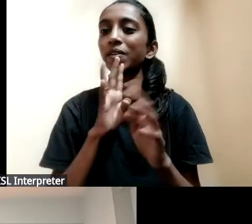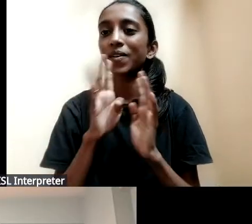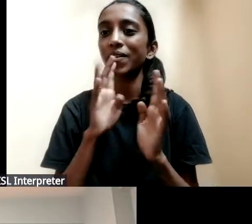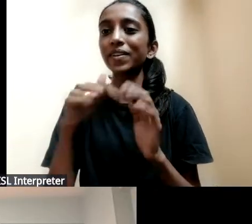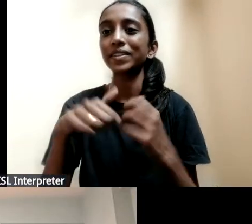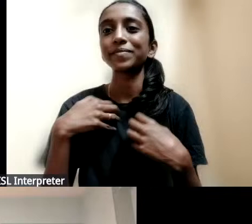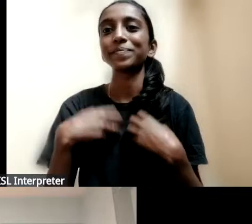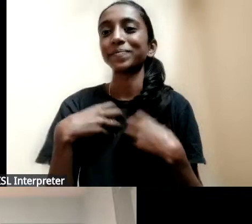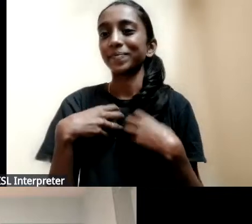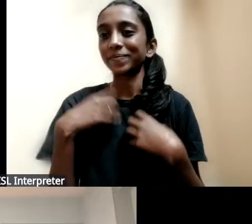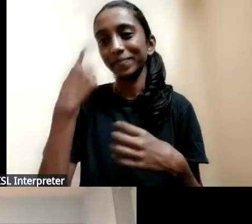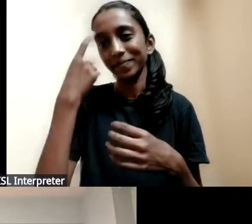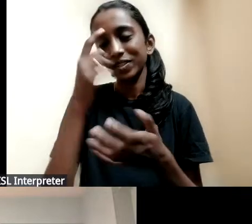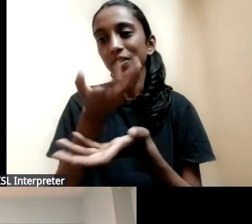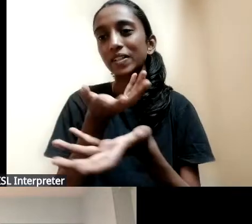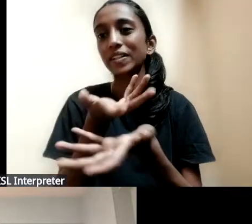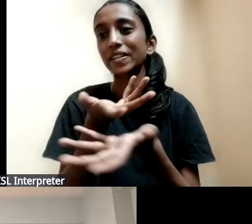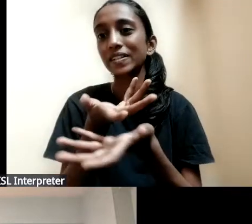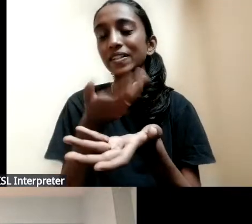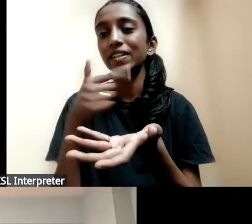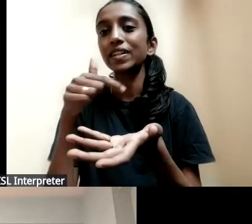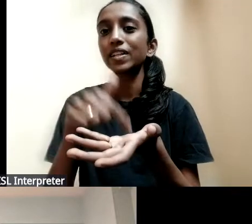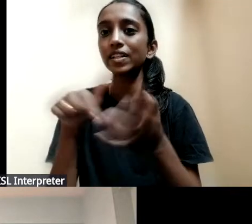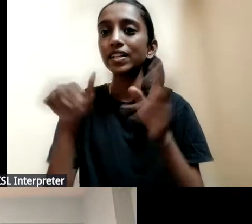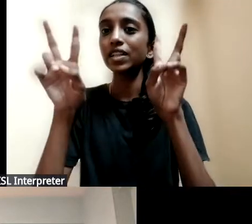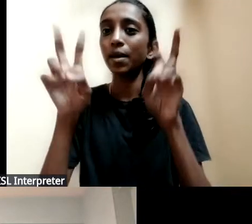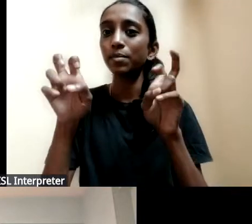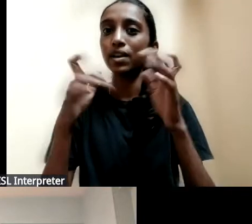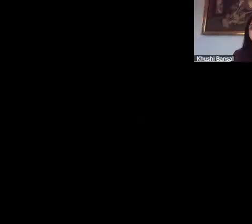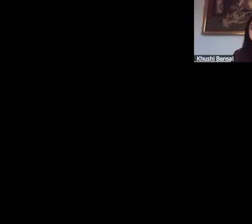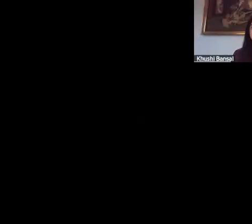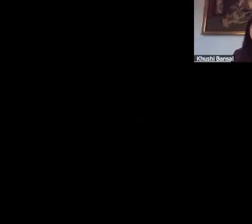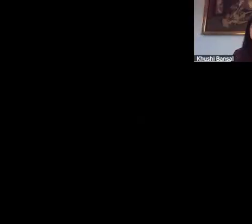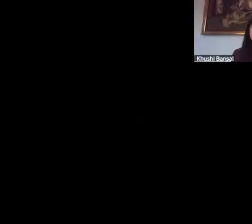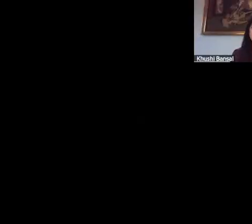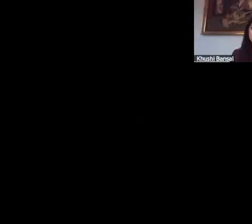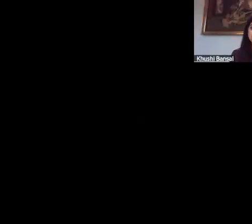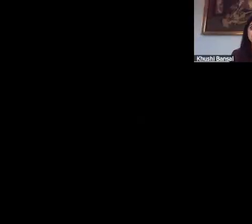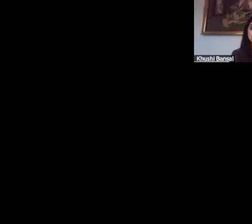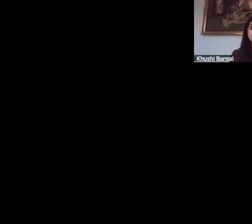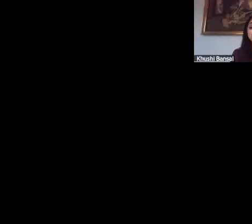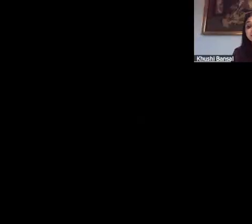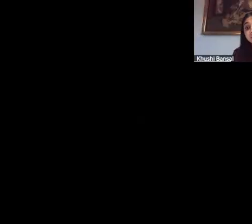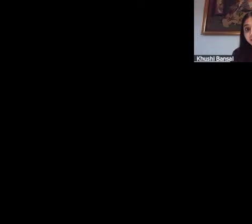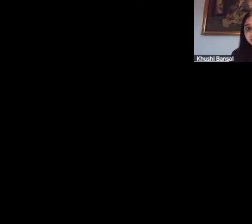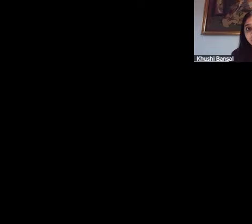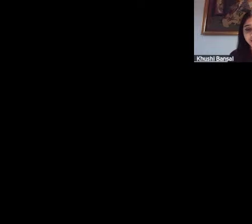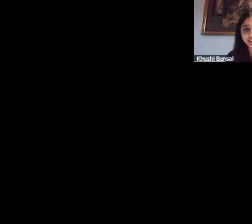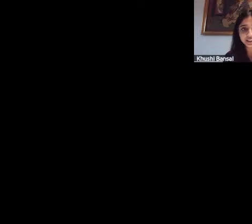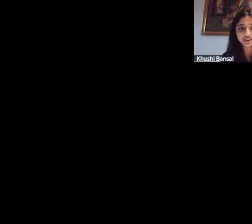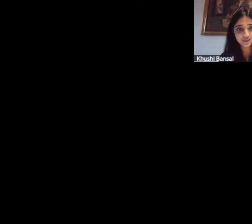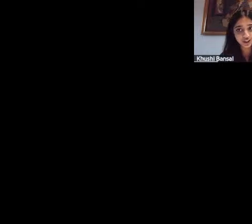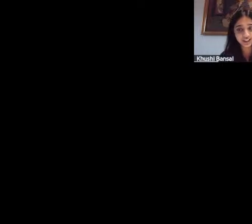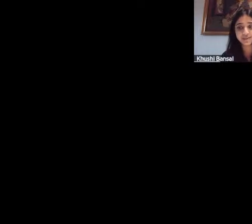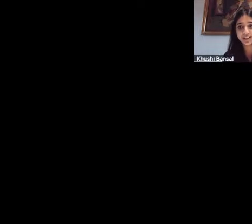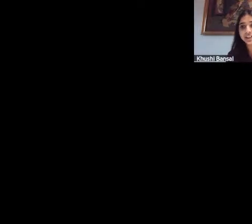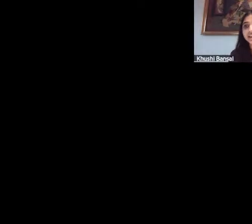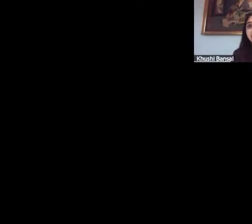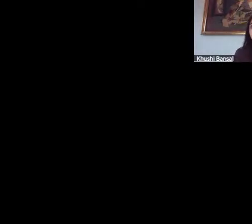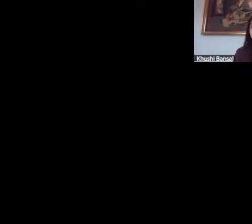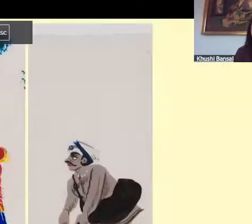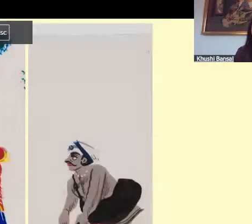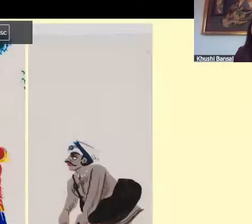to be discussing a subject that's close to our hearts, which is going to be mica paintings, specifically in the context of